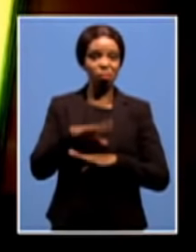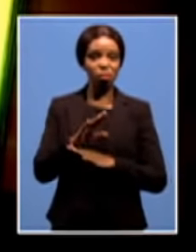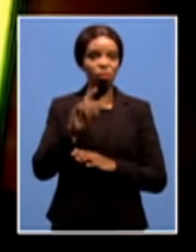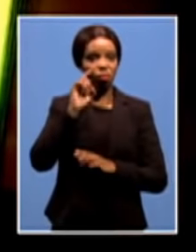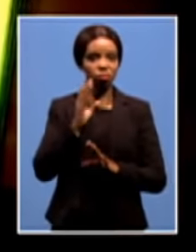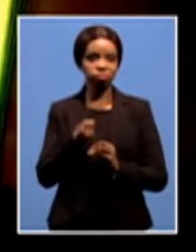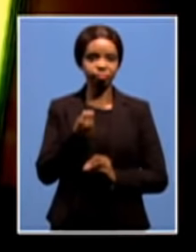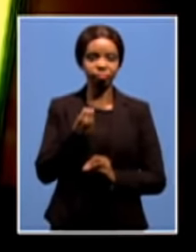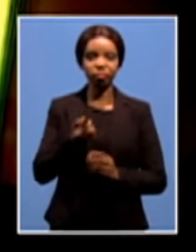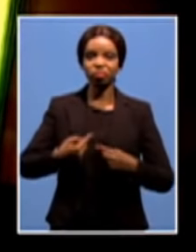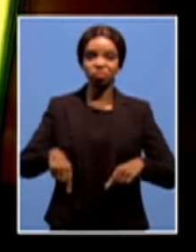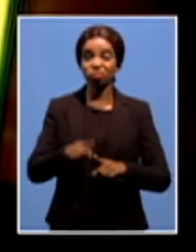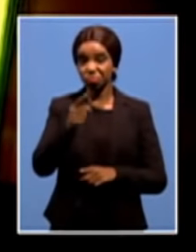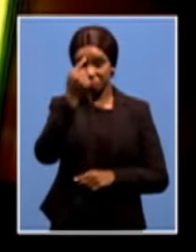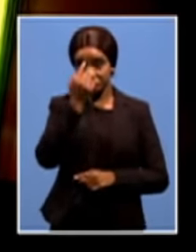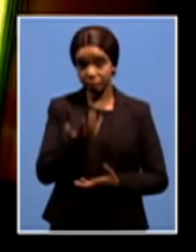suddenly the big deal?